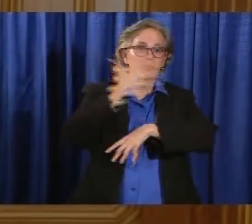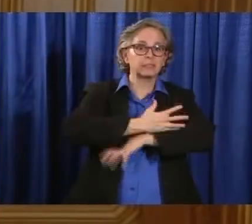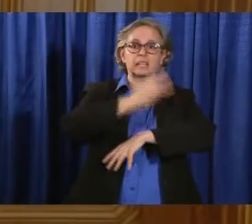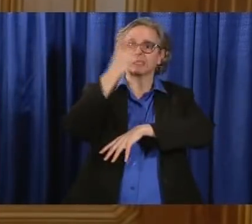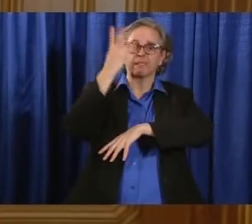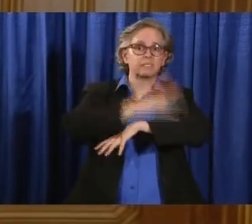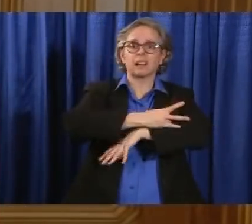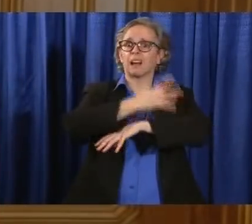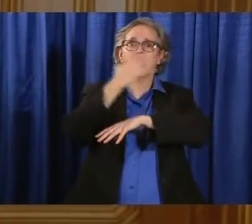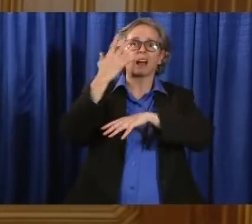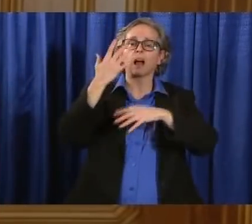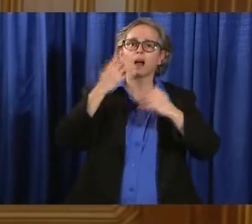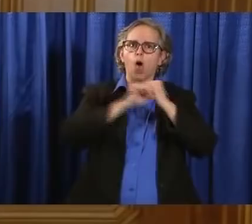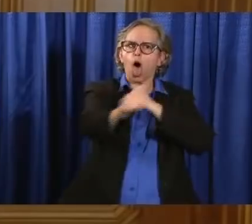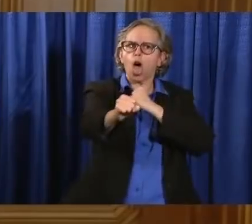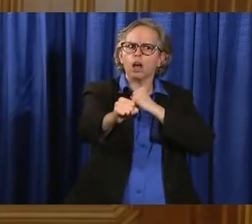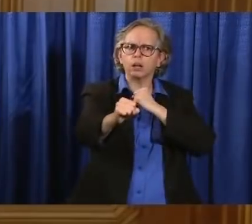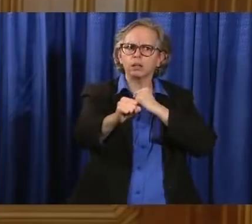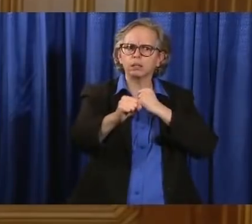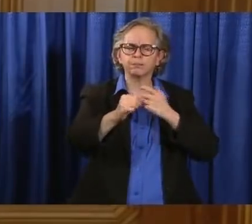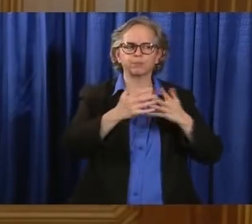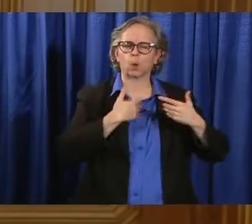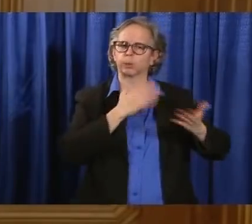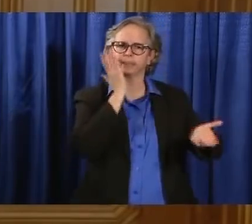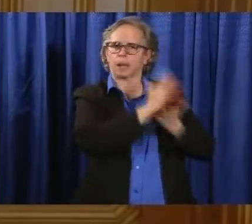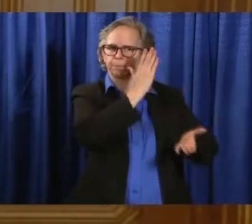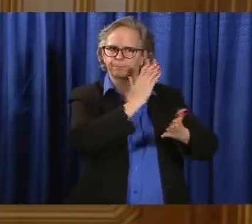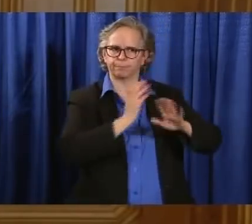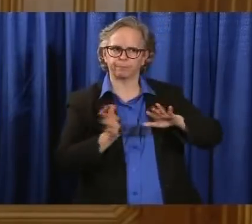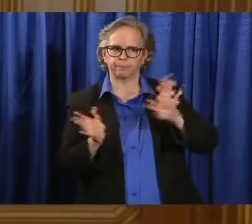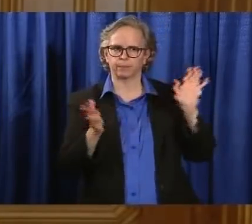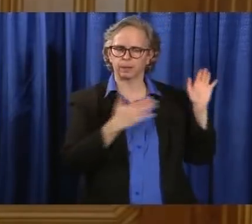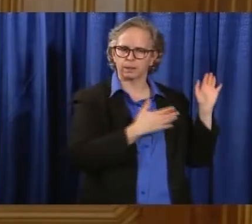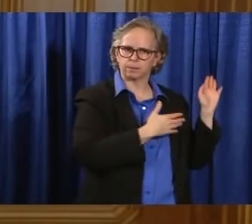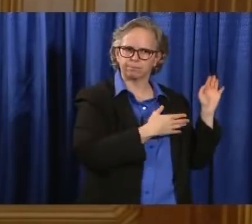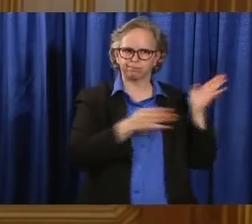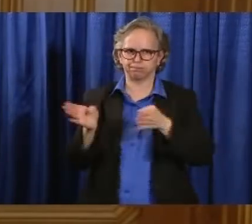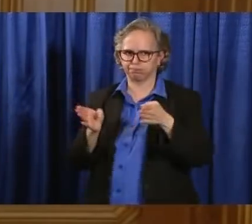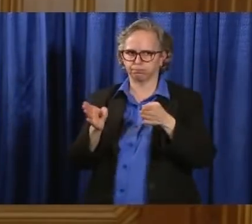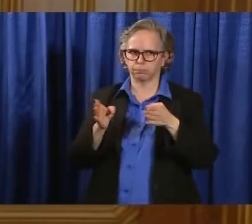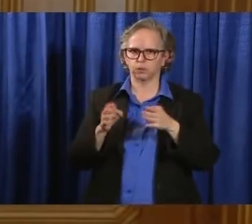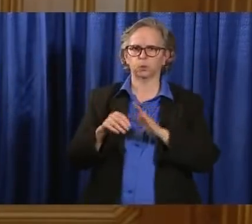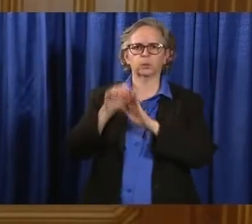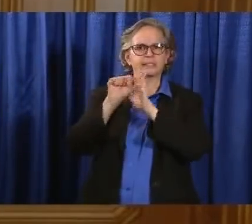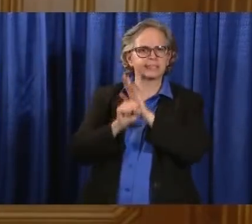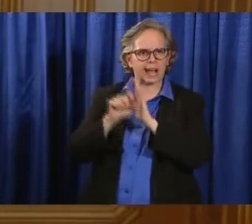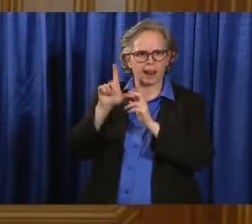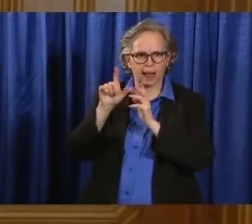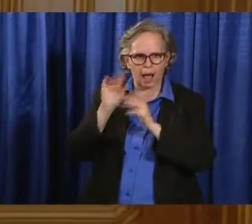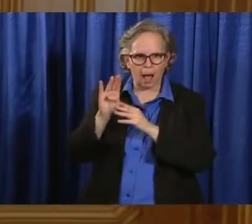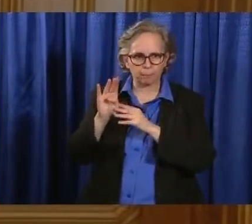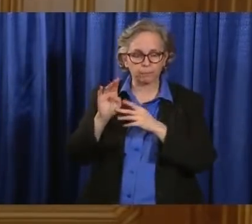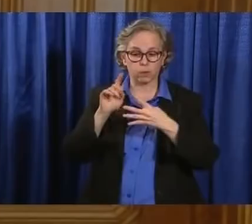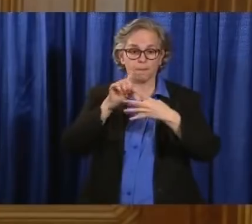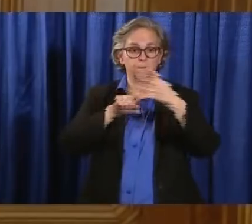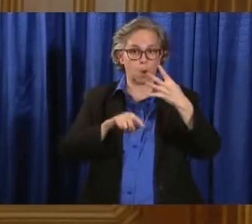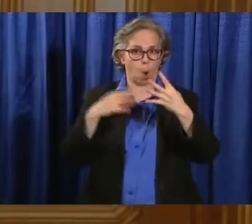look, these need to go into the places, either the state lab or these four